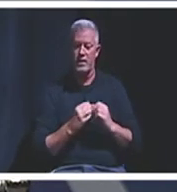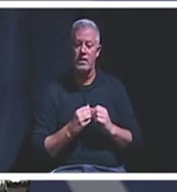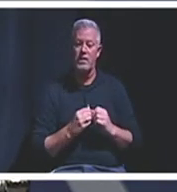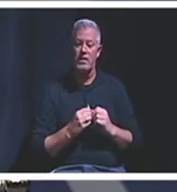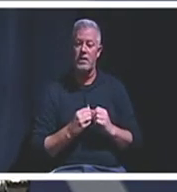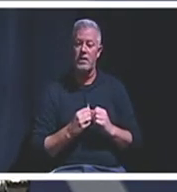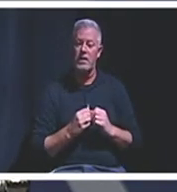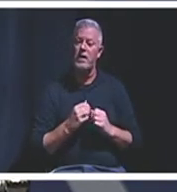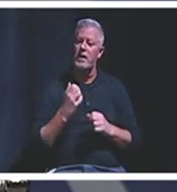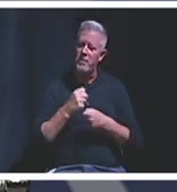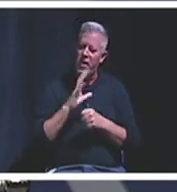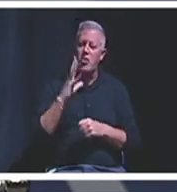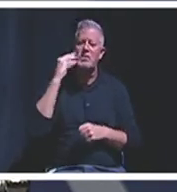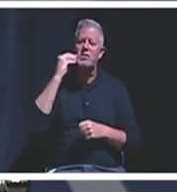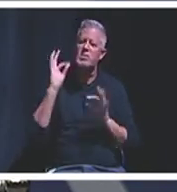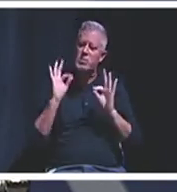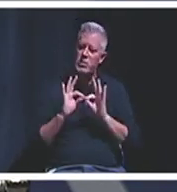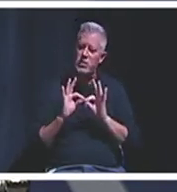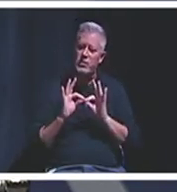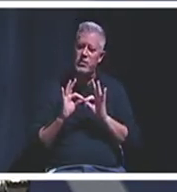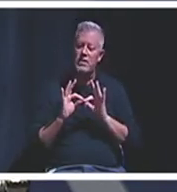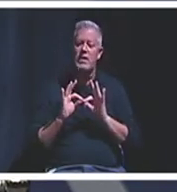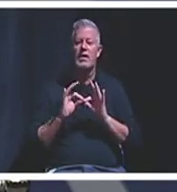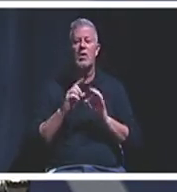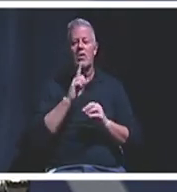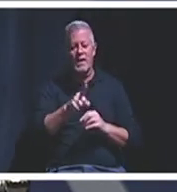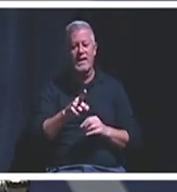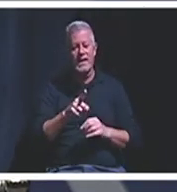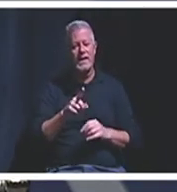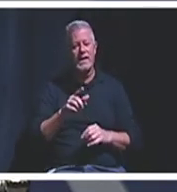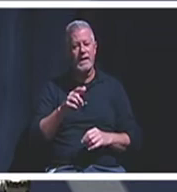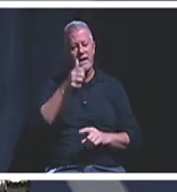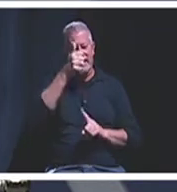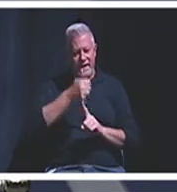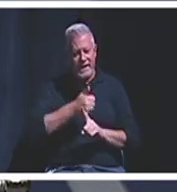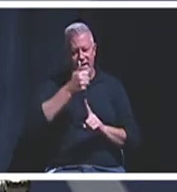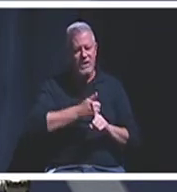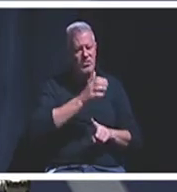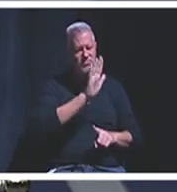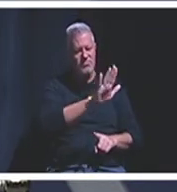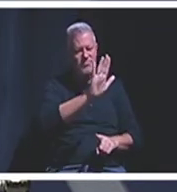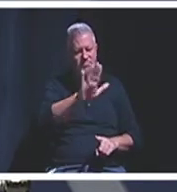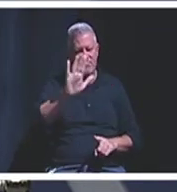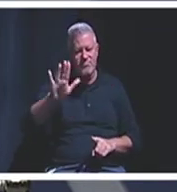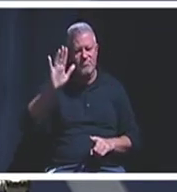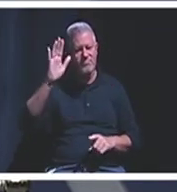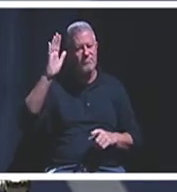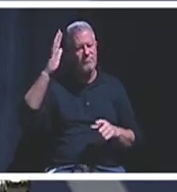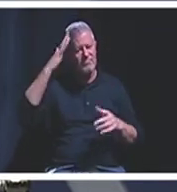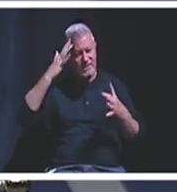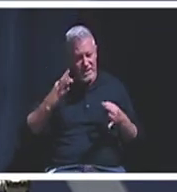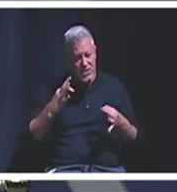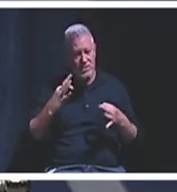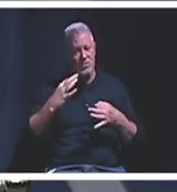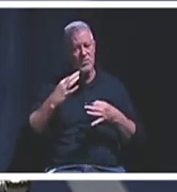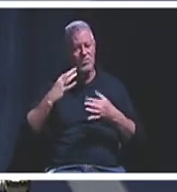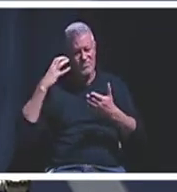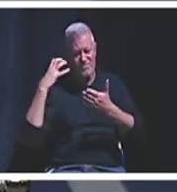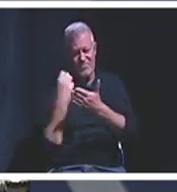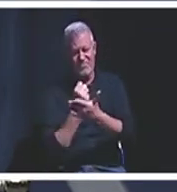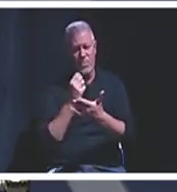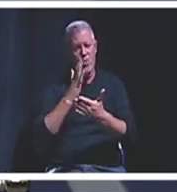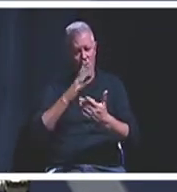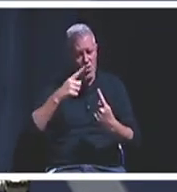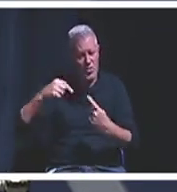experience worthwhile, it is ultimately up to each individual to make the most of your journey and make the most of